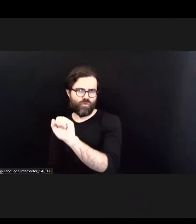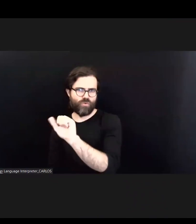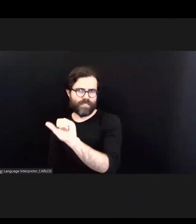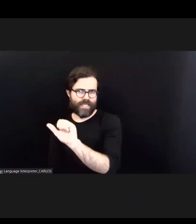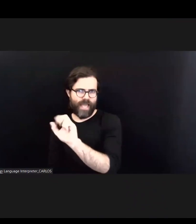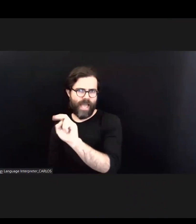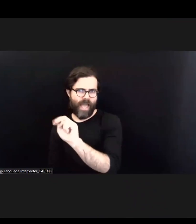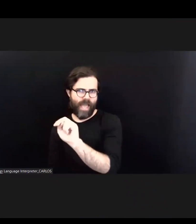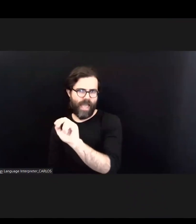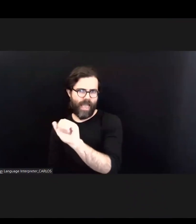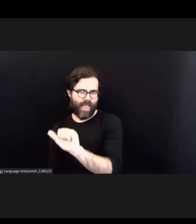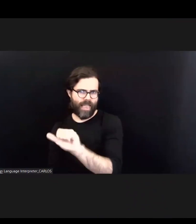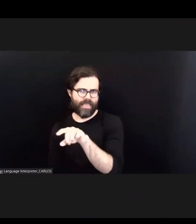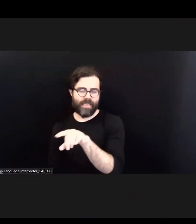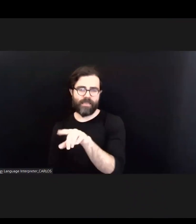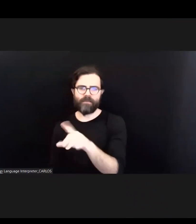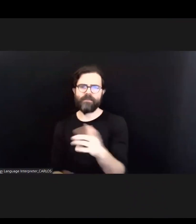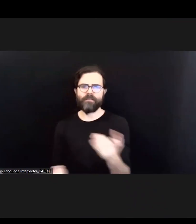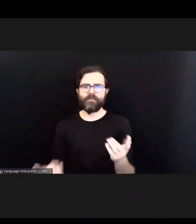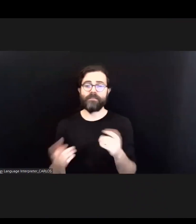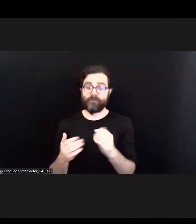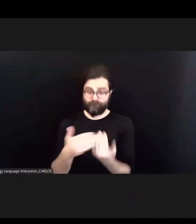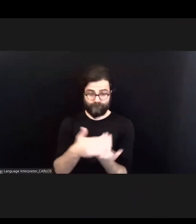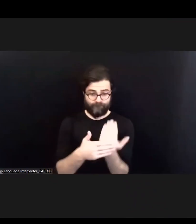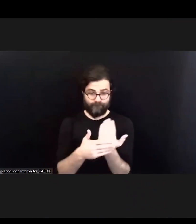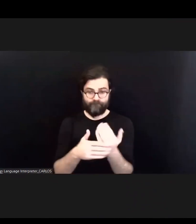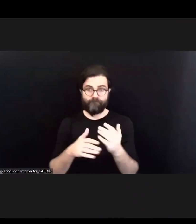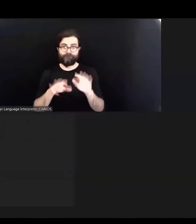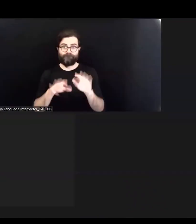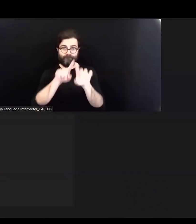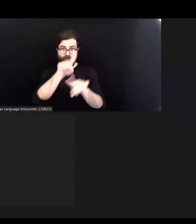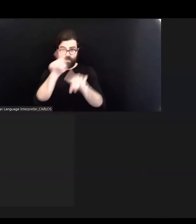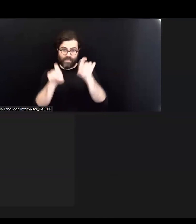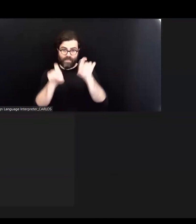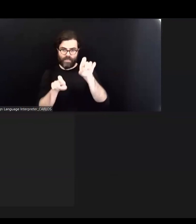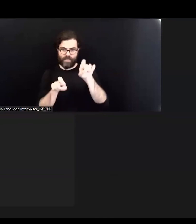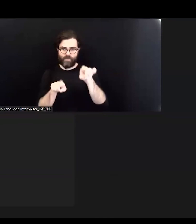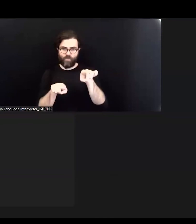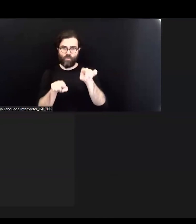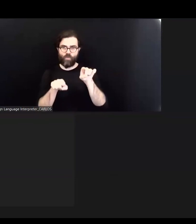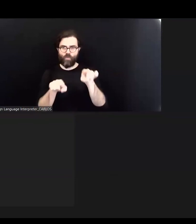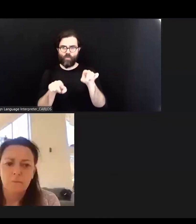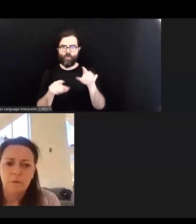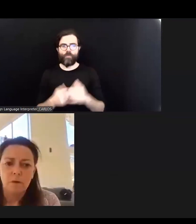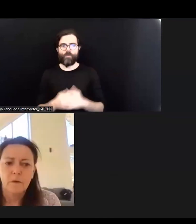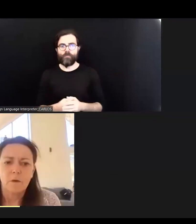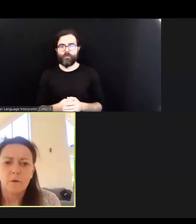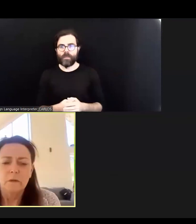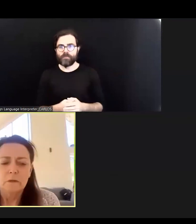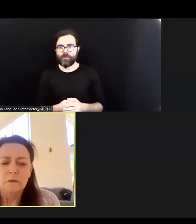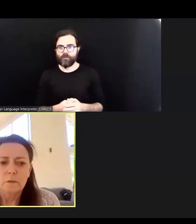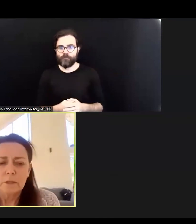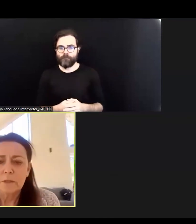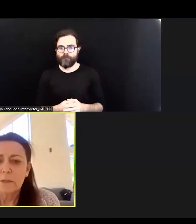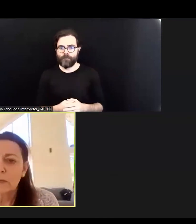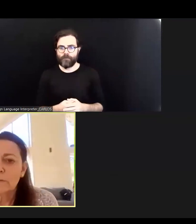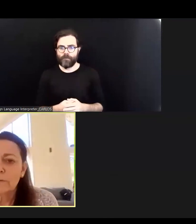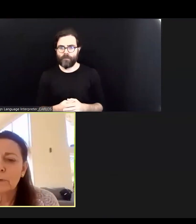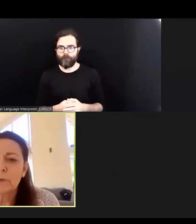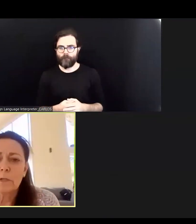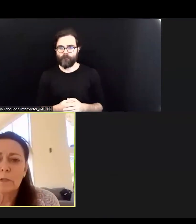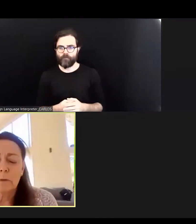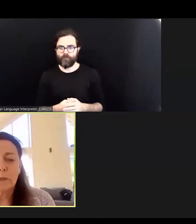on activities regarding the accessibility of digital environment. So these are, let's say, to be